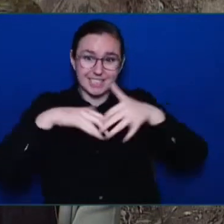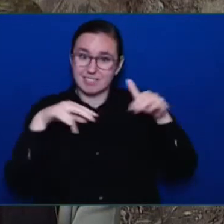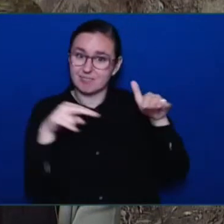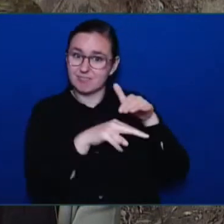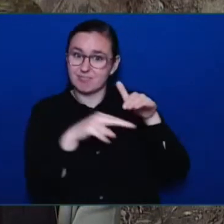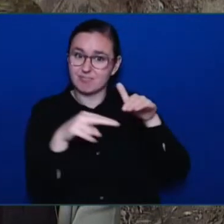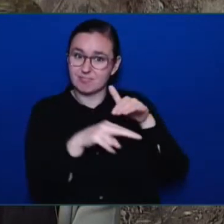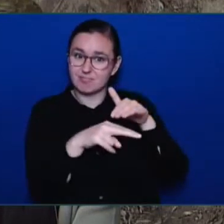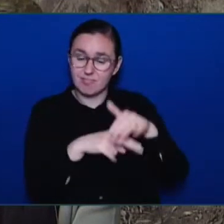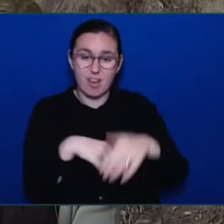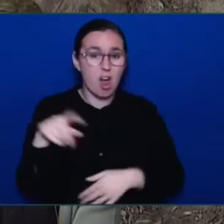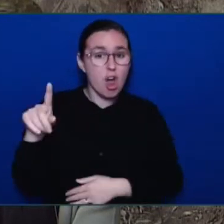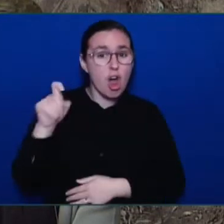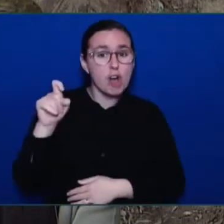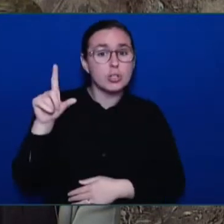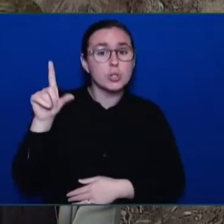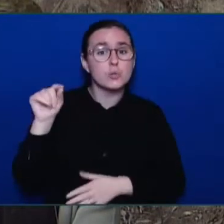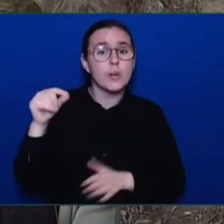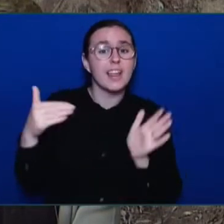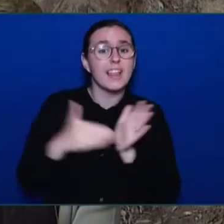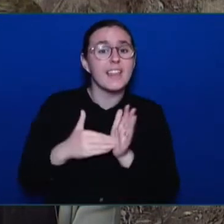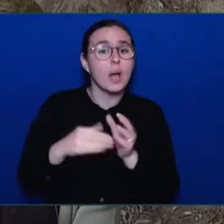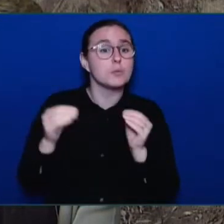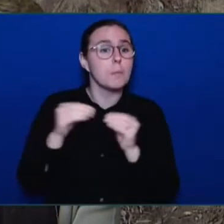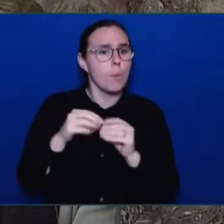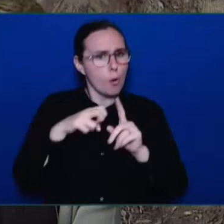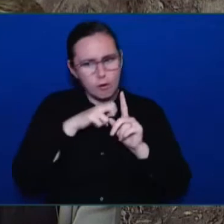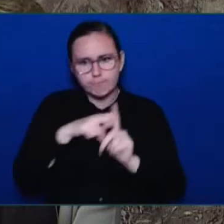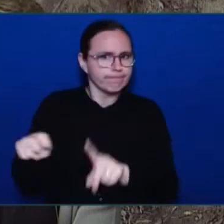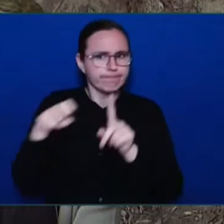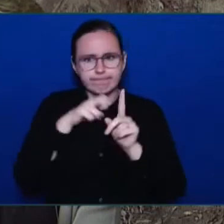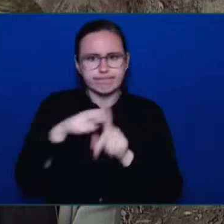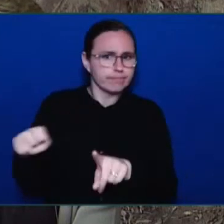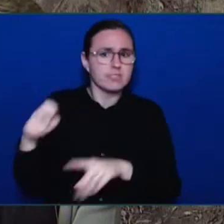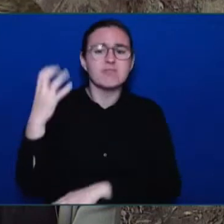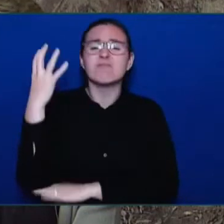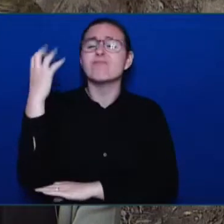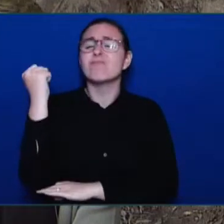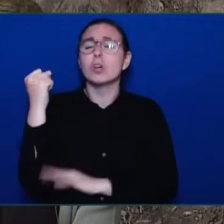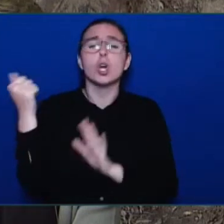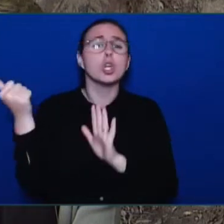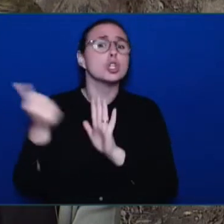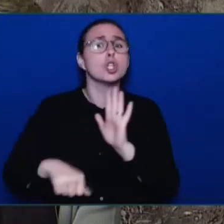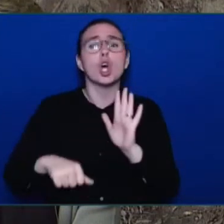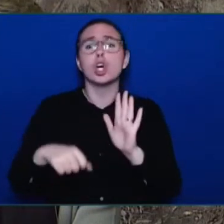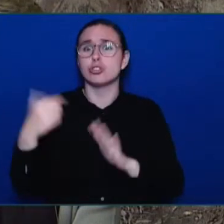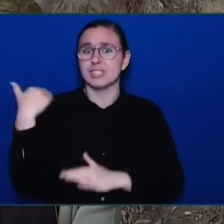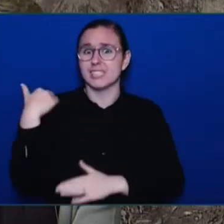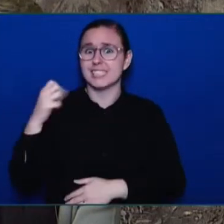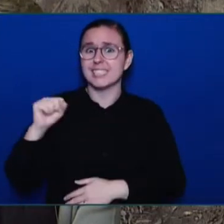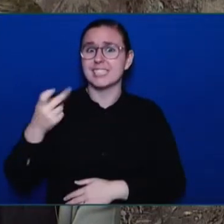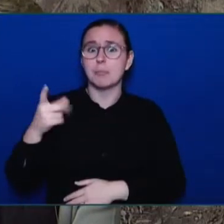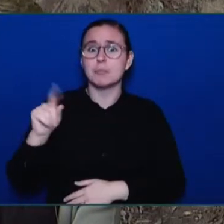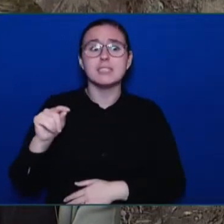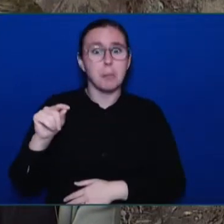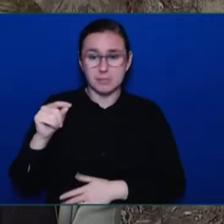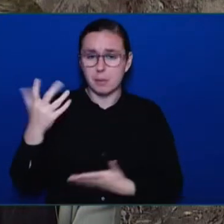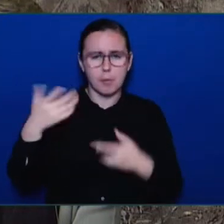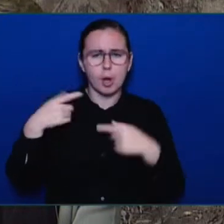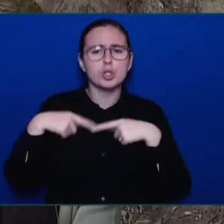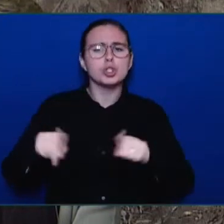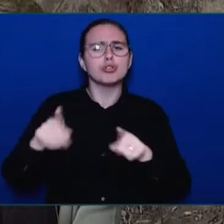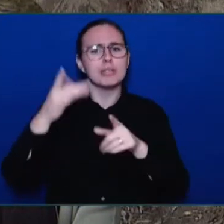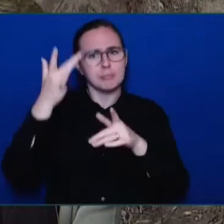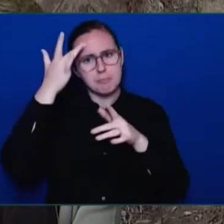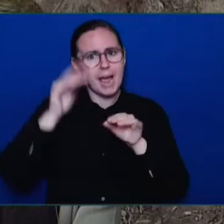record number of surgeries in September in a pandemic here in the hospital. We reduced wait lists in a pandemic for surgeries in BC,